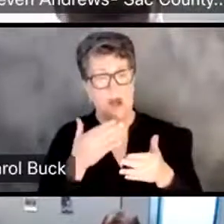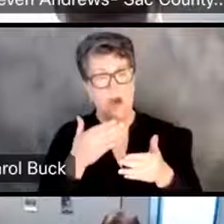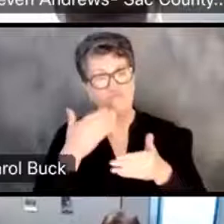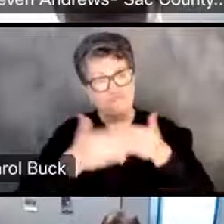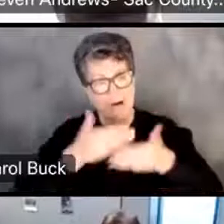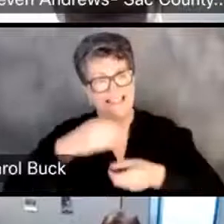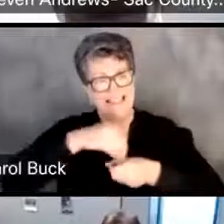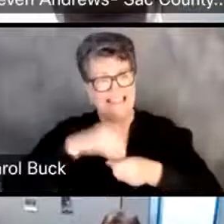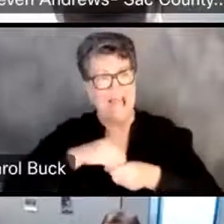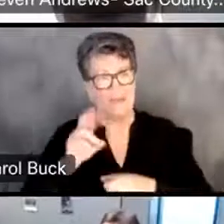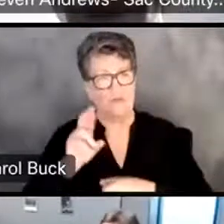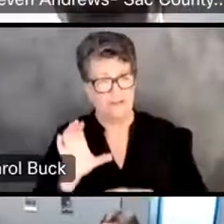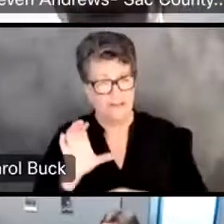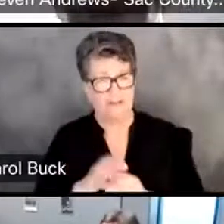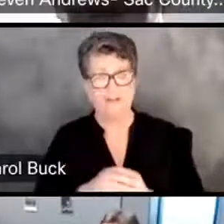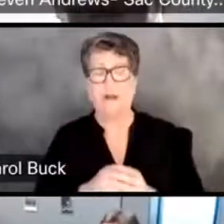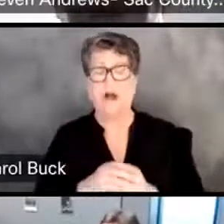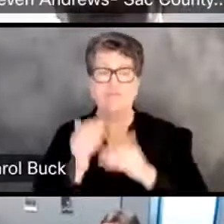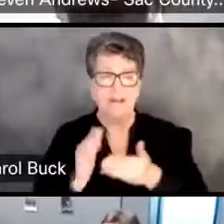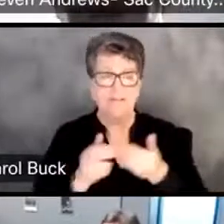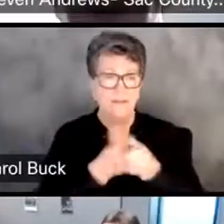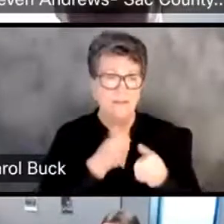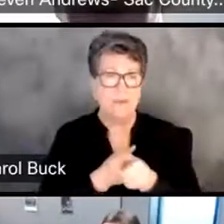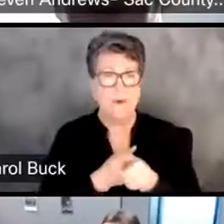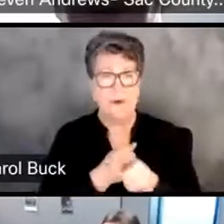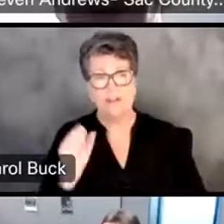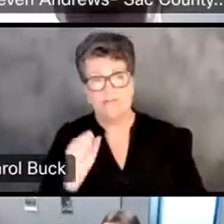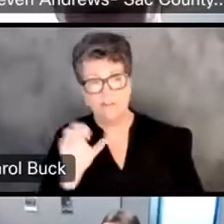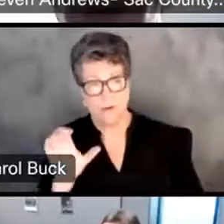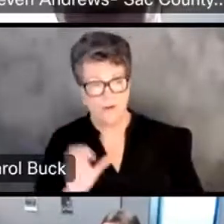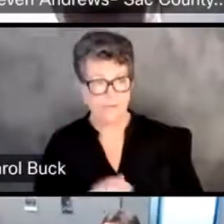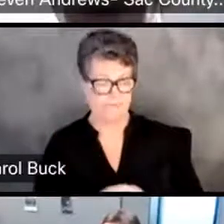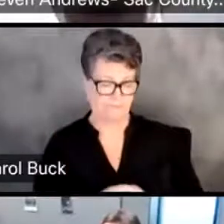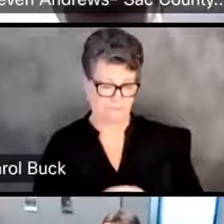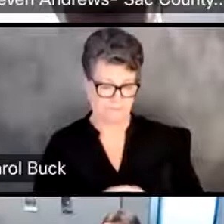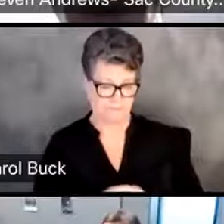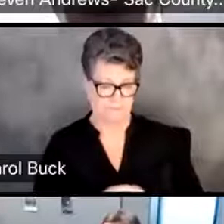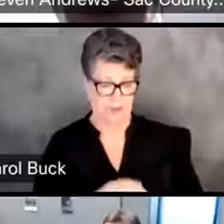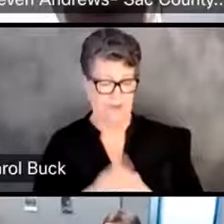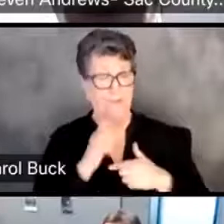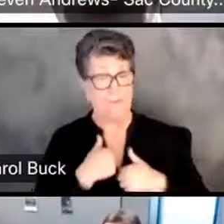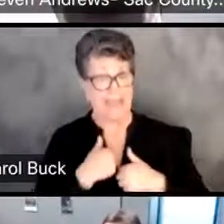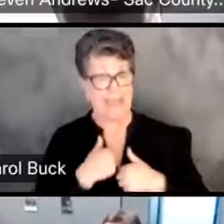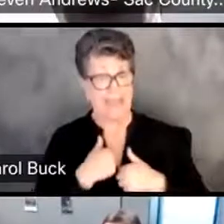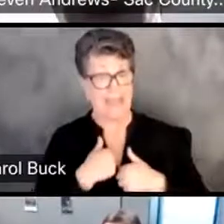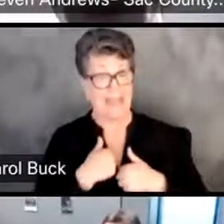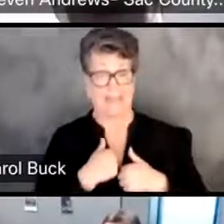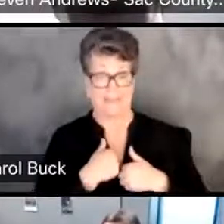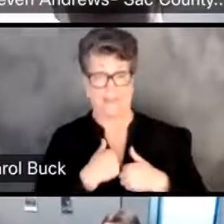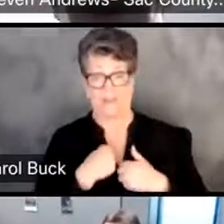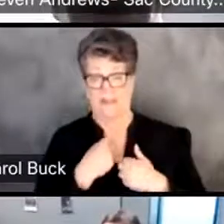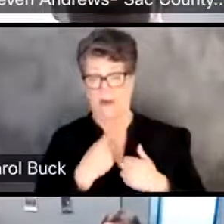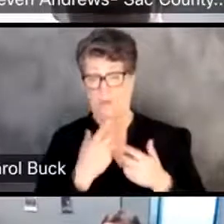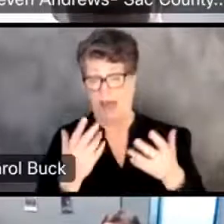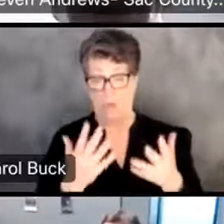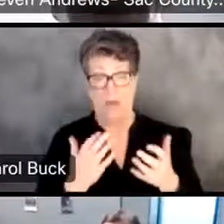our regional center, processes to support service coordinators. And so for me, one of the things that I wanted to